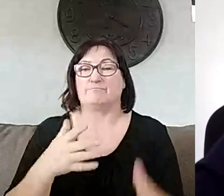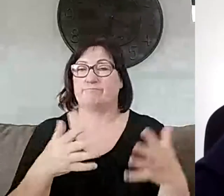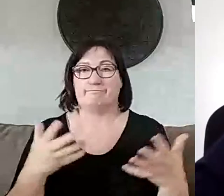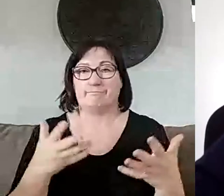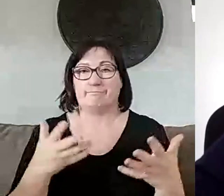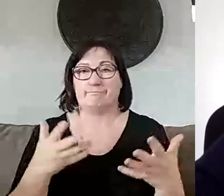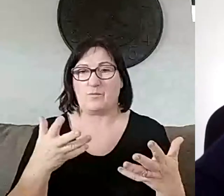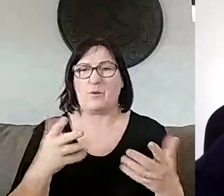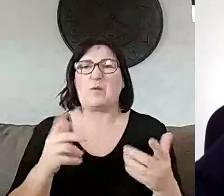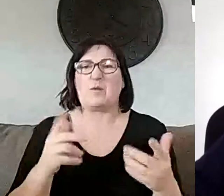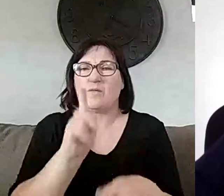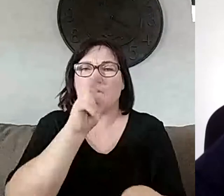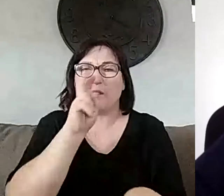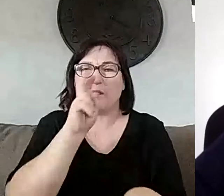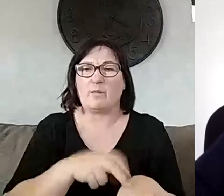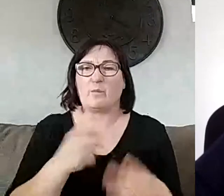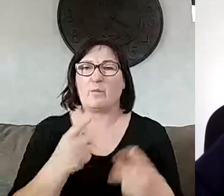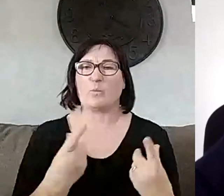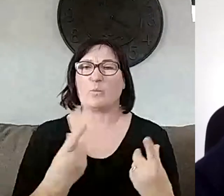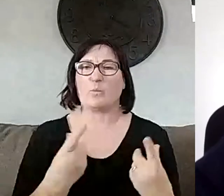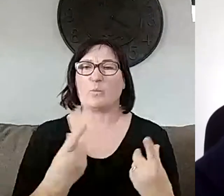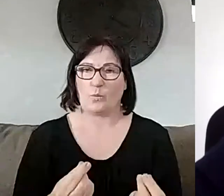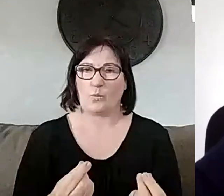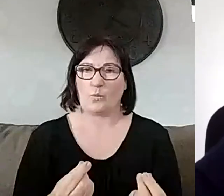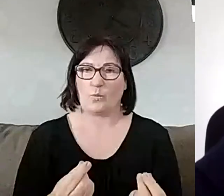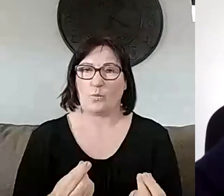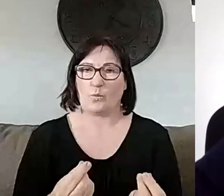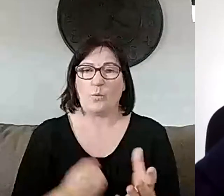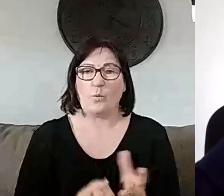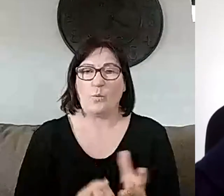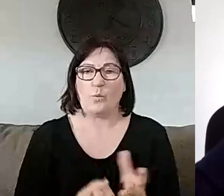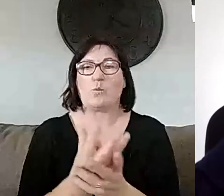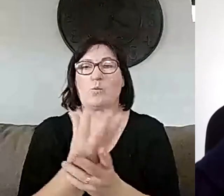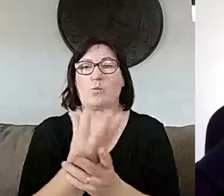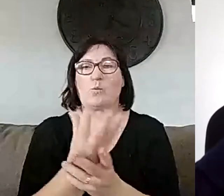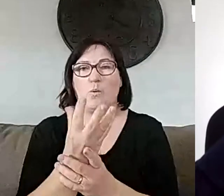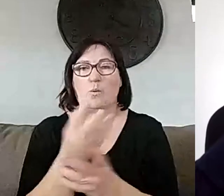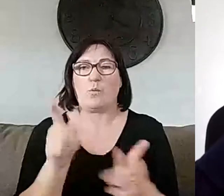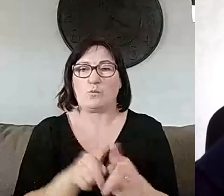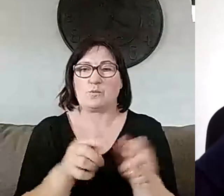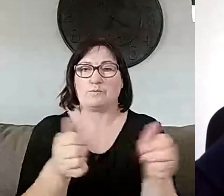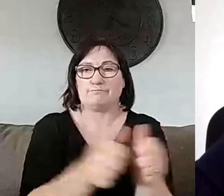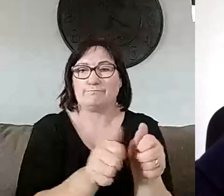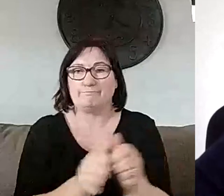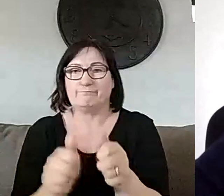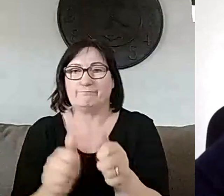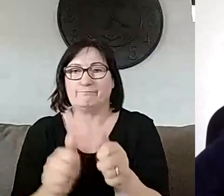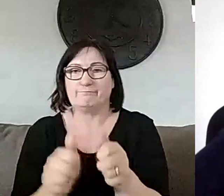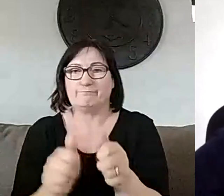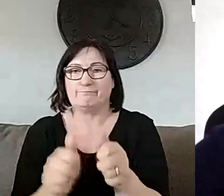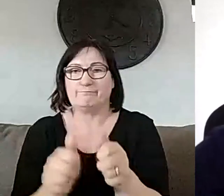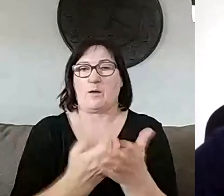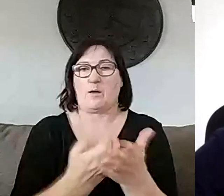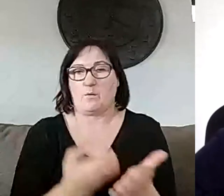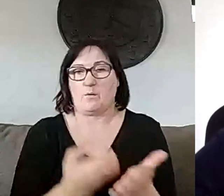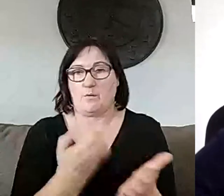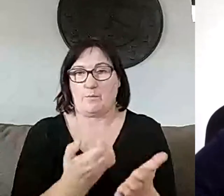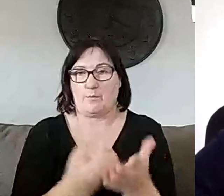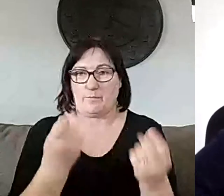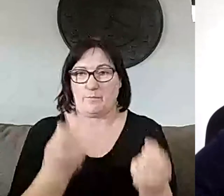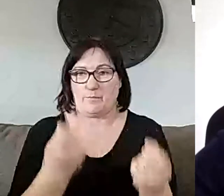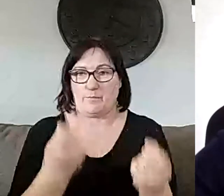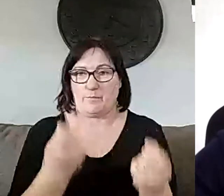in order to scale, grow, and competitively participate in the economy. Now, I read a recent article